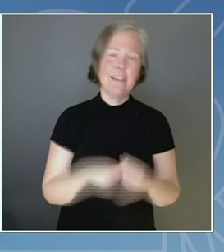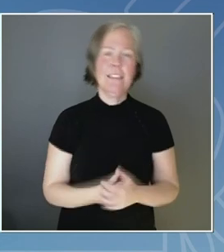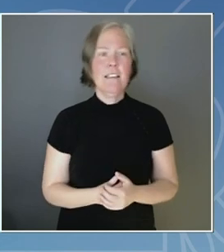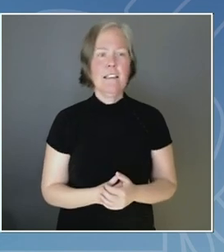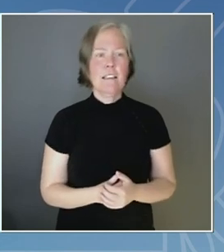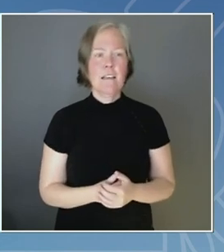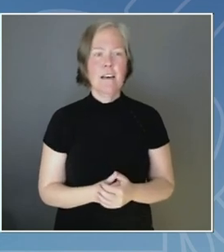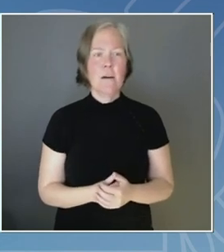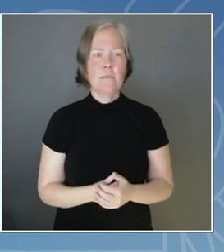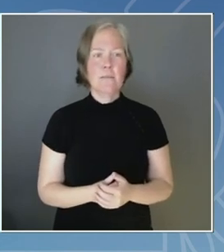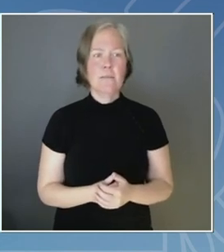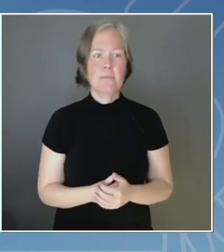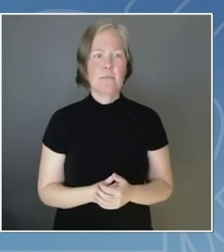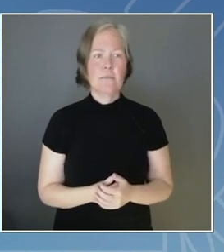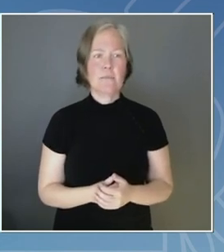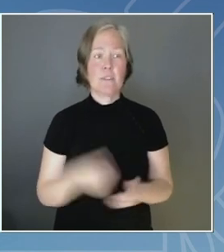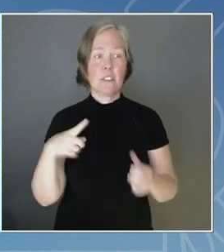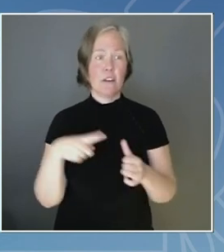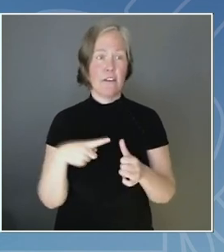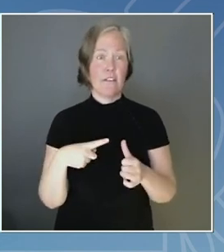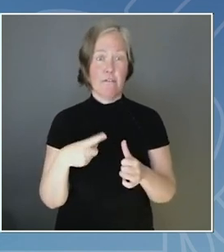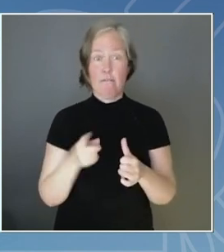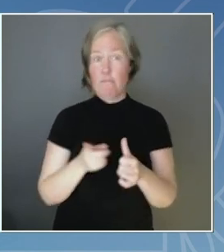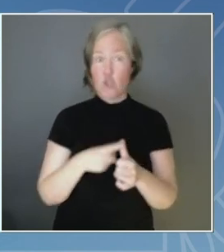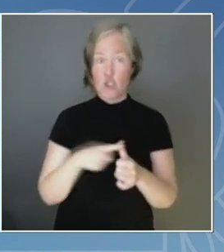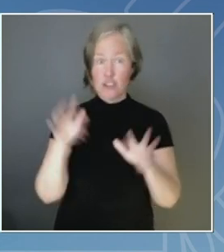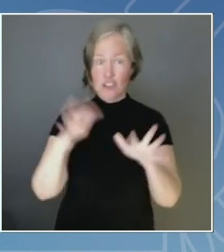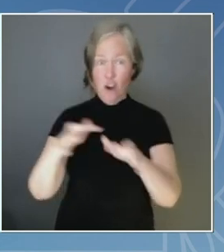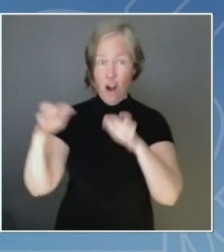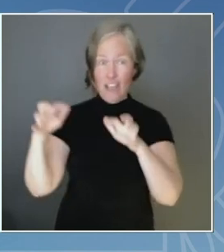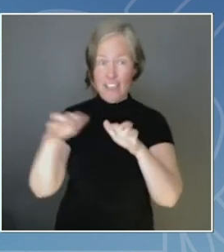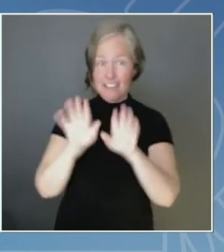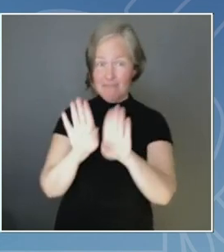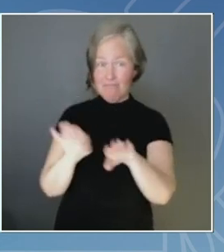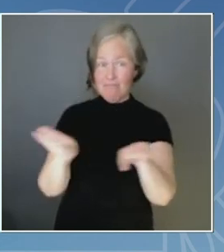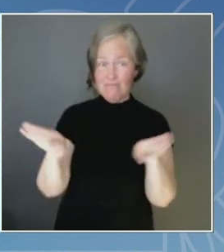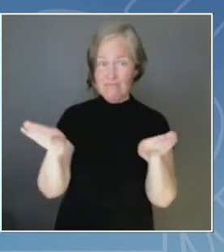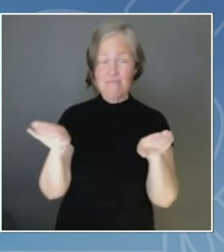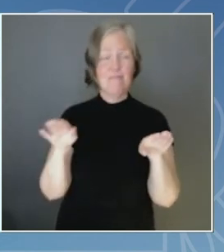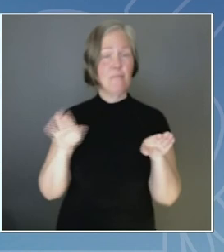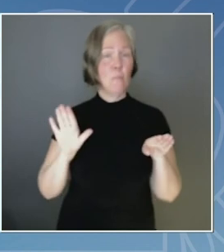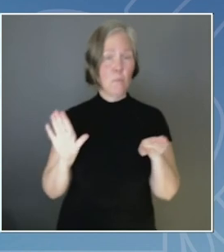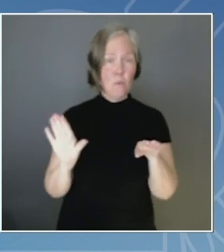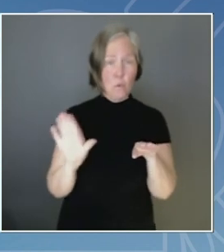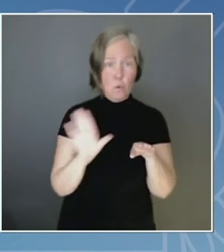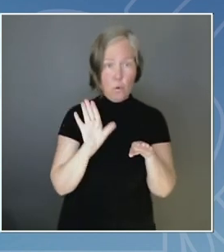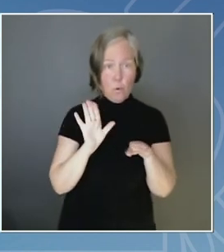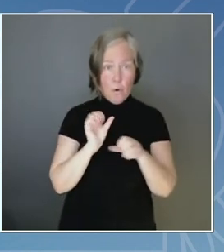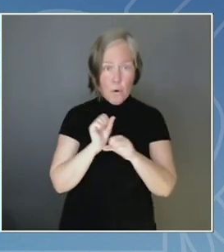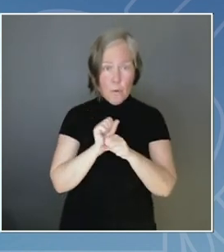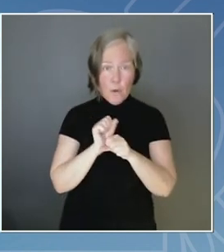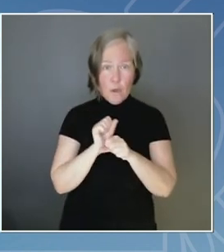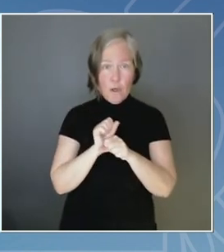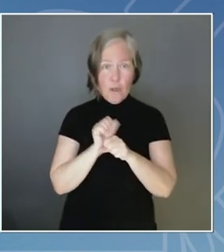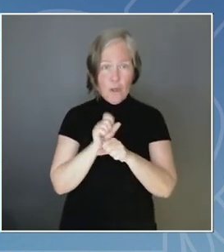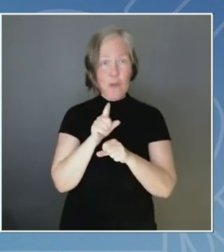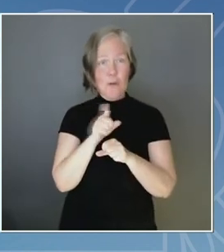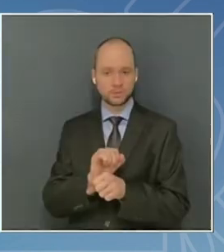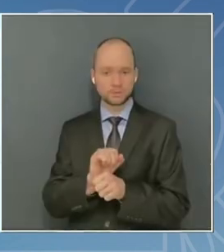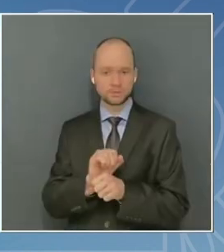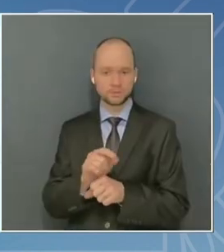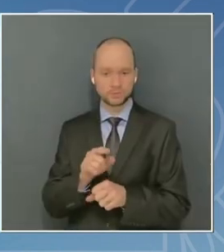first off, I'd want to say to everyone who's listening that just by the work that you do, you are representing,